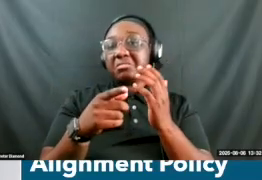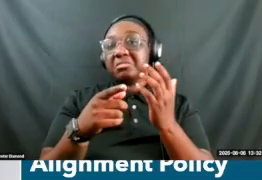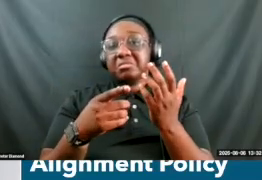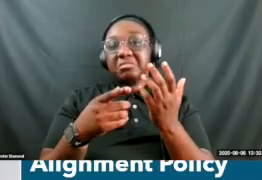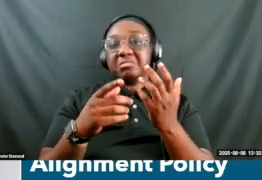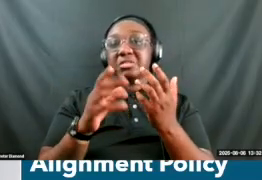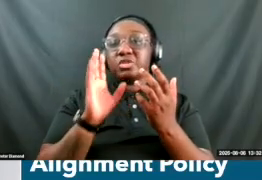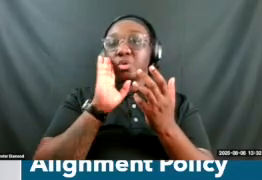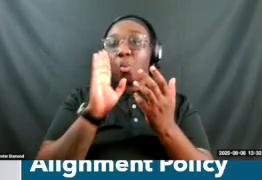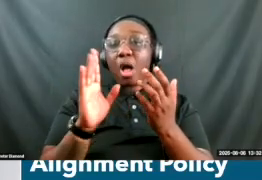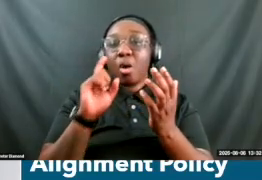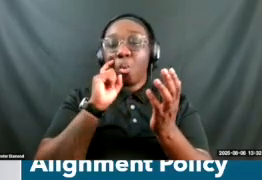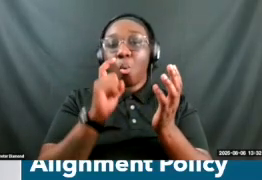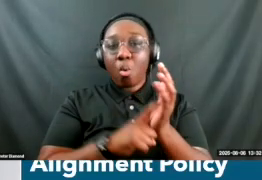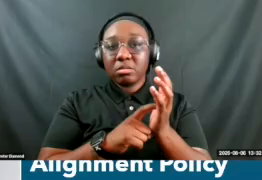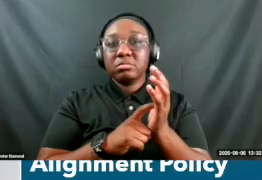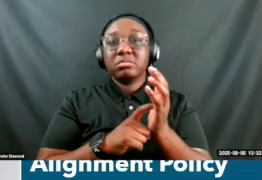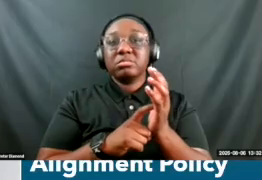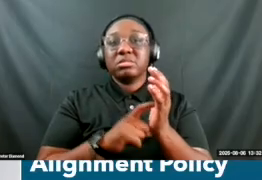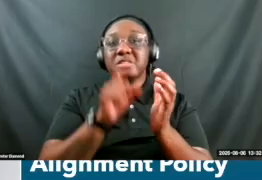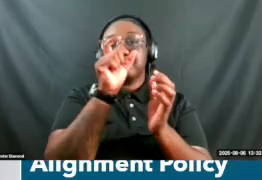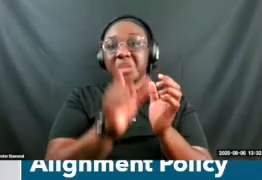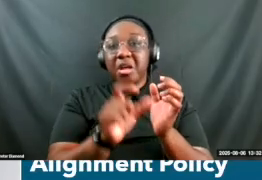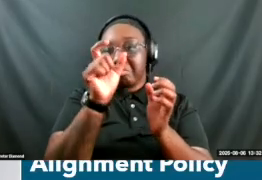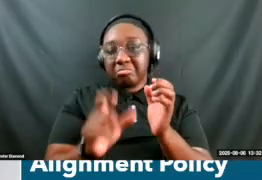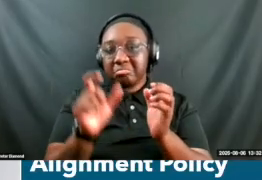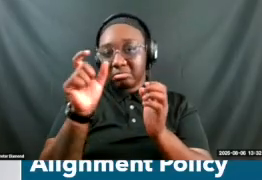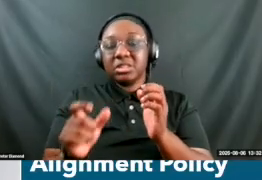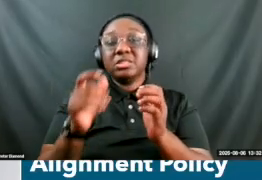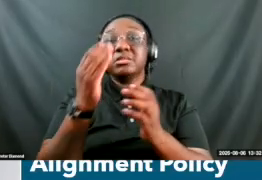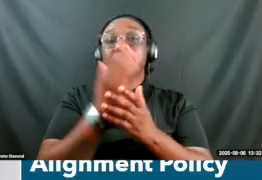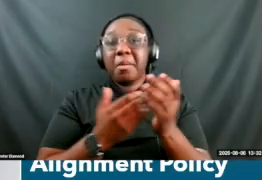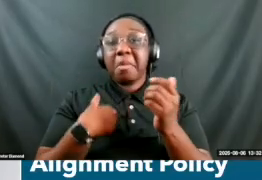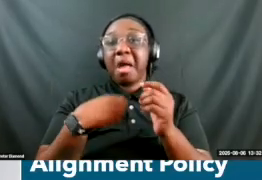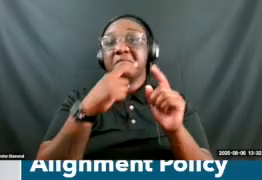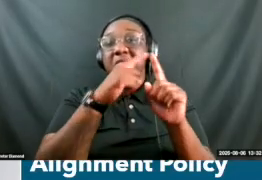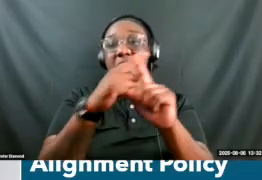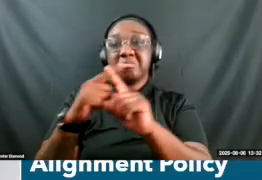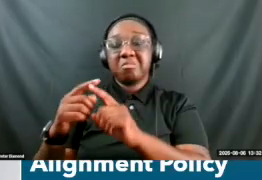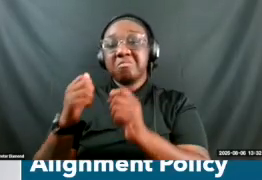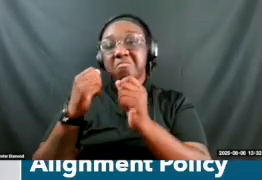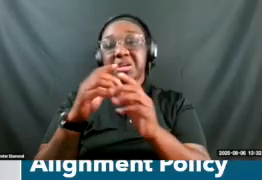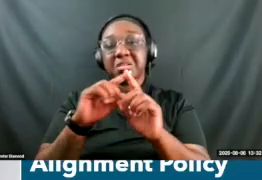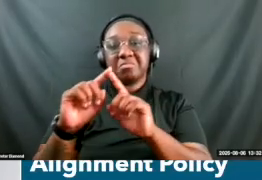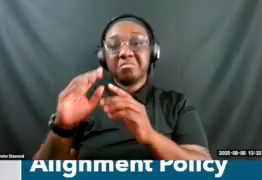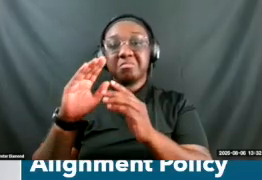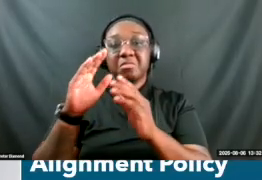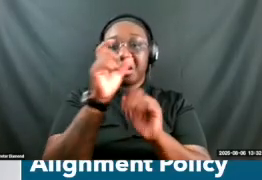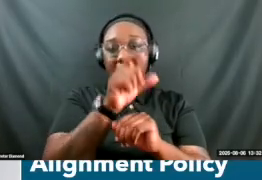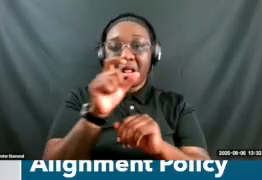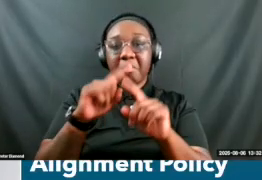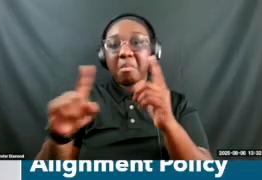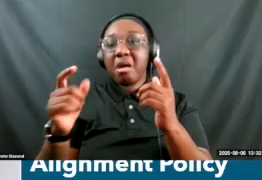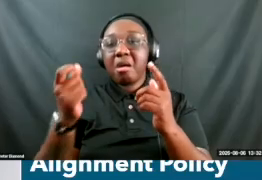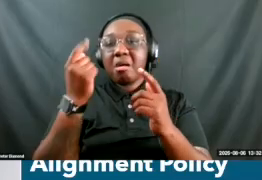multiple columns here. While all of these driving goals for alignment are addressed holistically by this combination